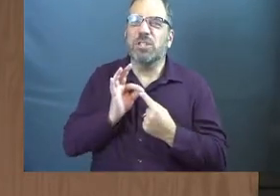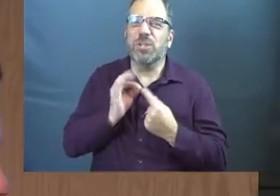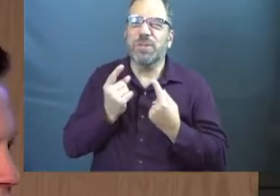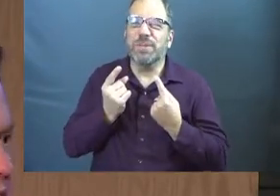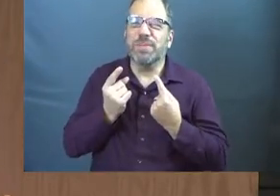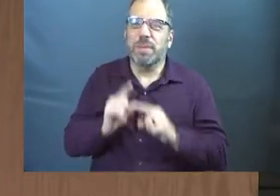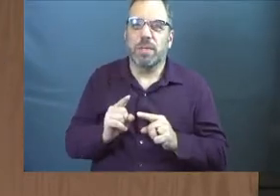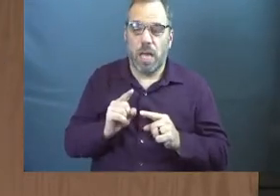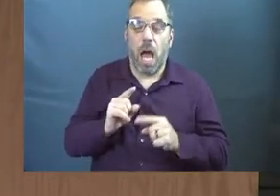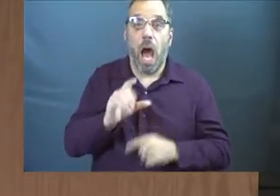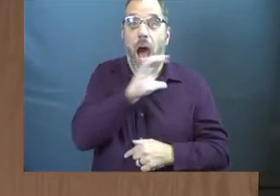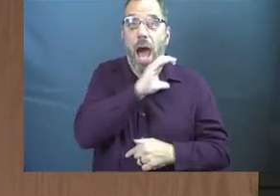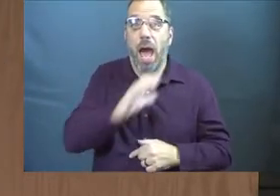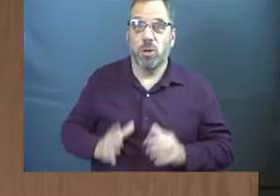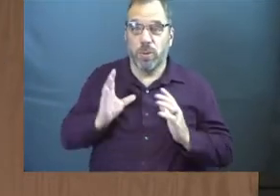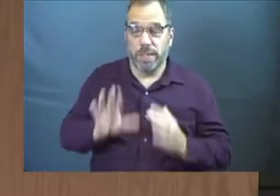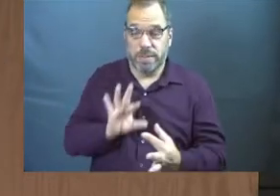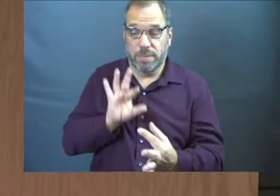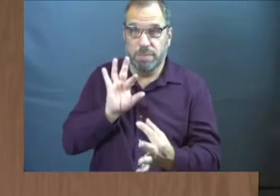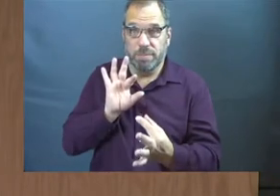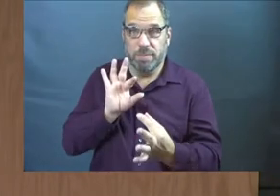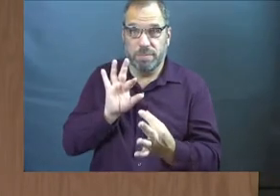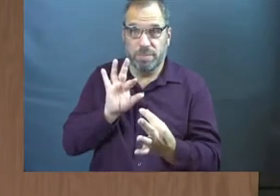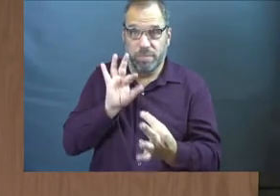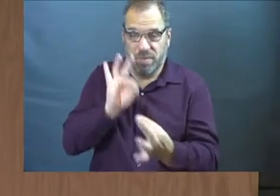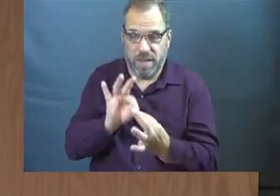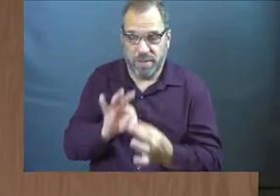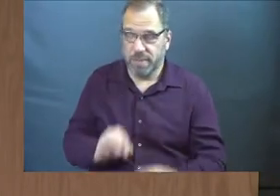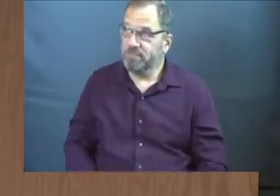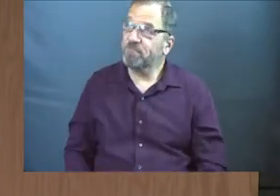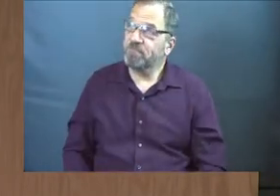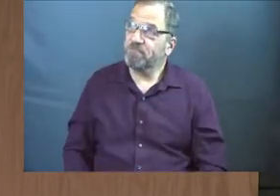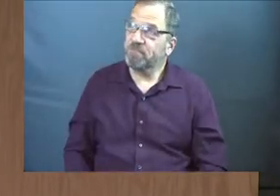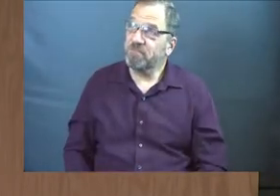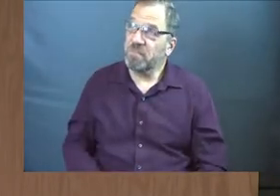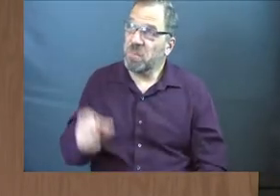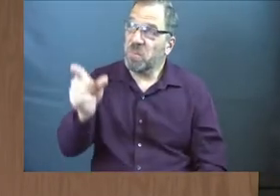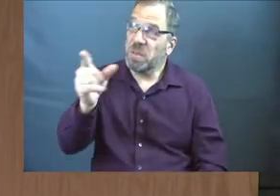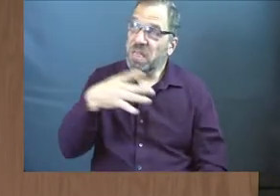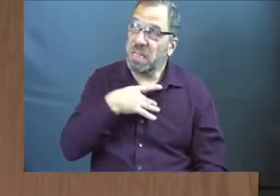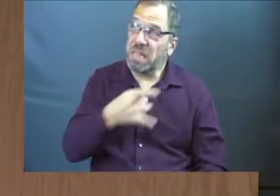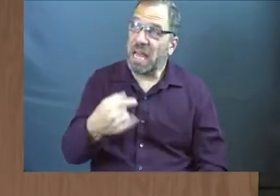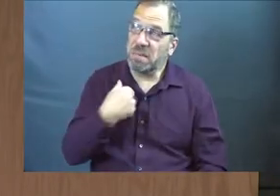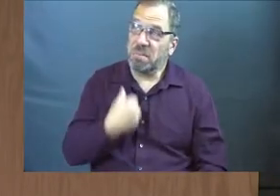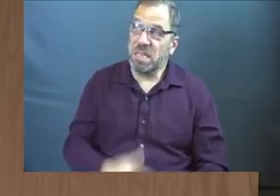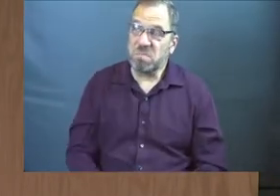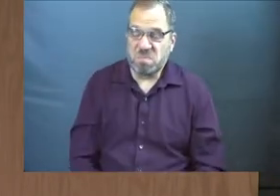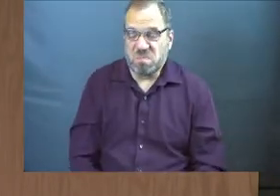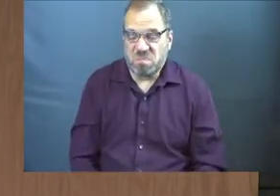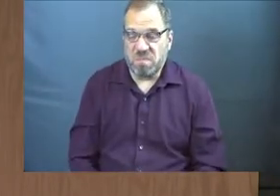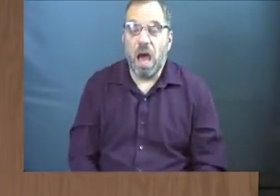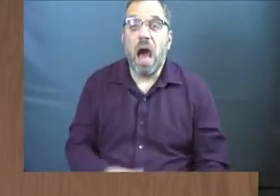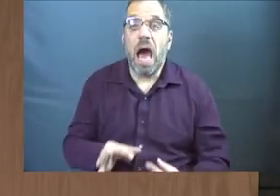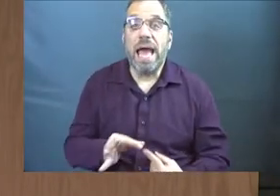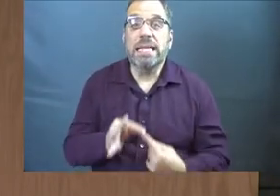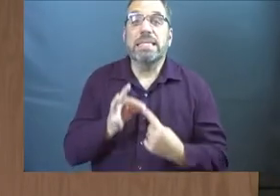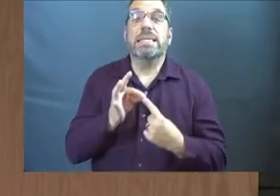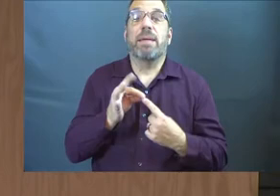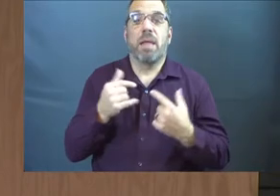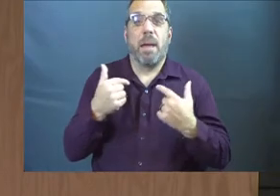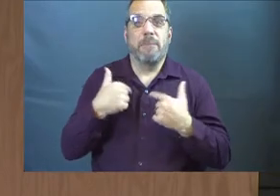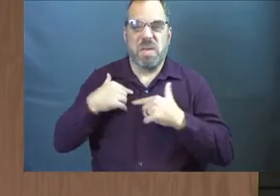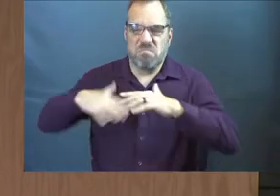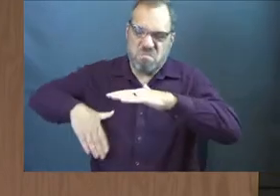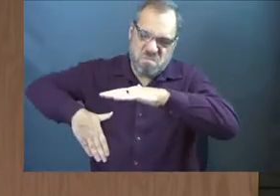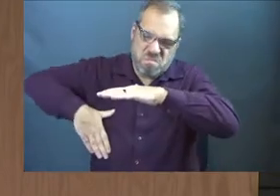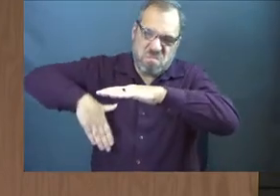A Christian perfectionist comes along and says, I'm not sure God will even like me unless I'm at